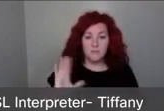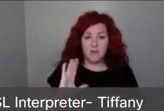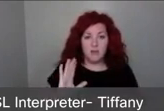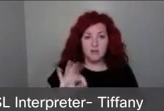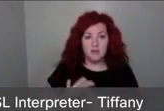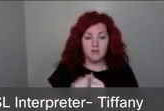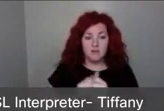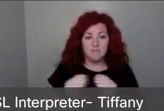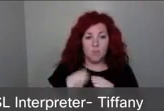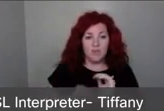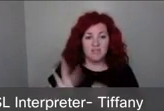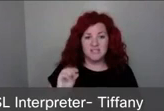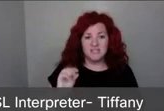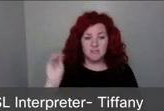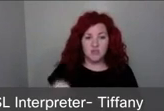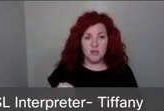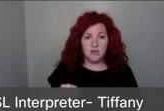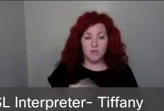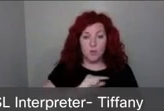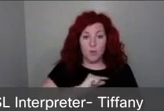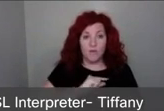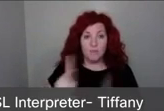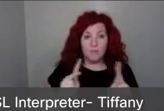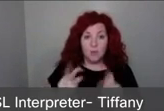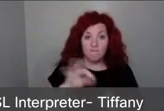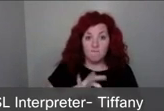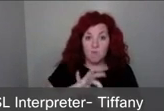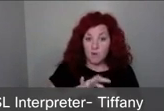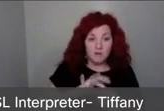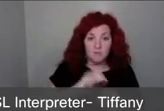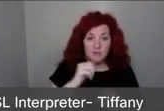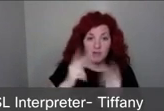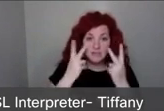over 60% of eligible tribal voters voted. We have not seen this